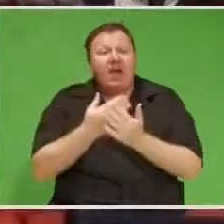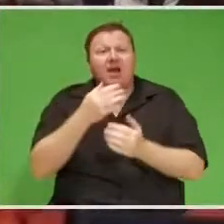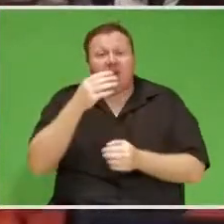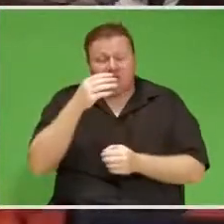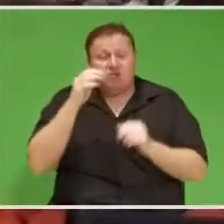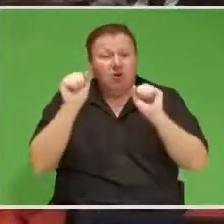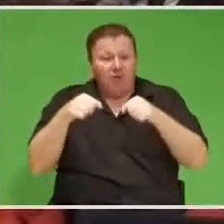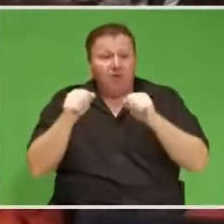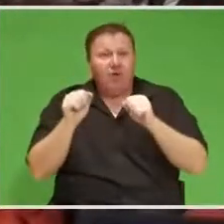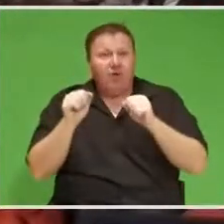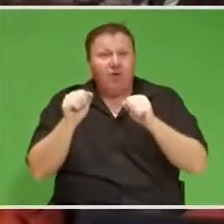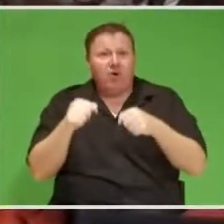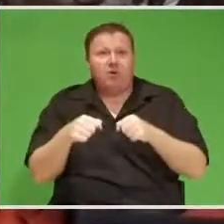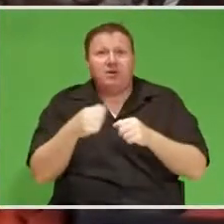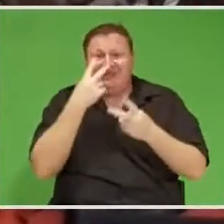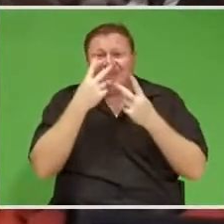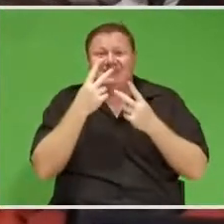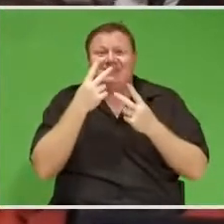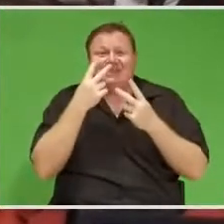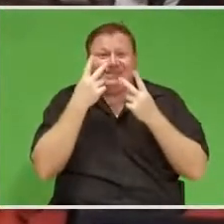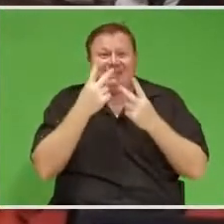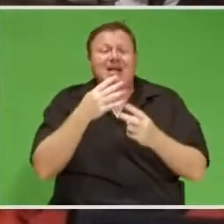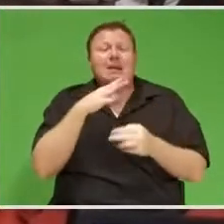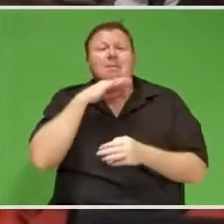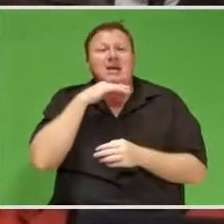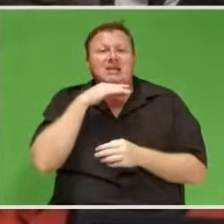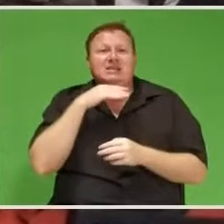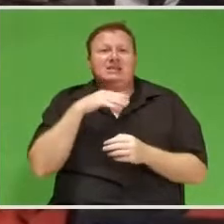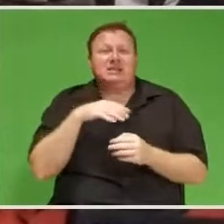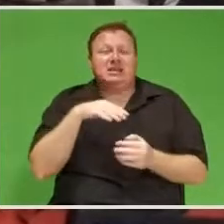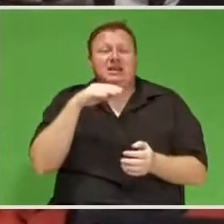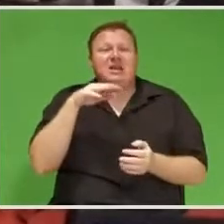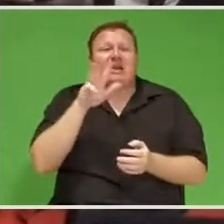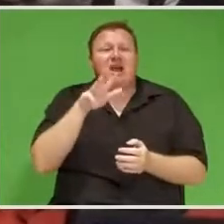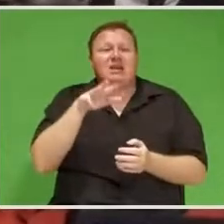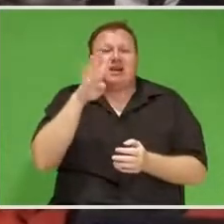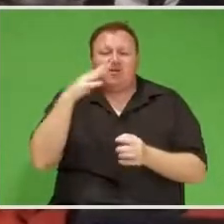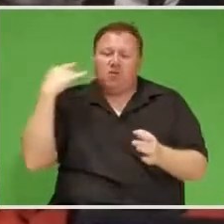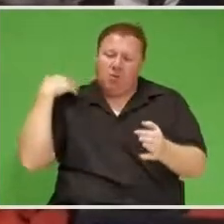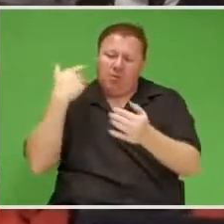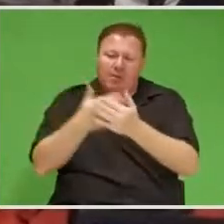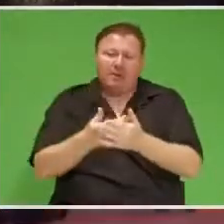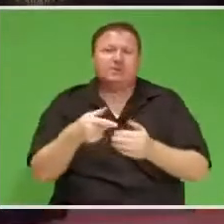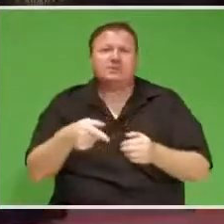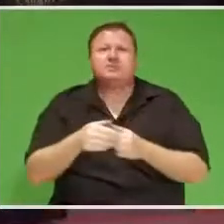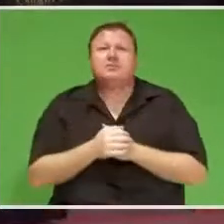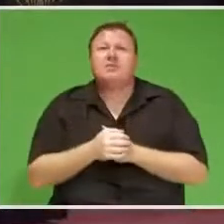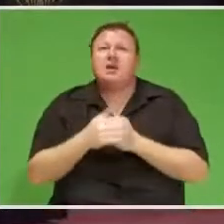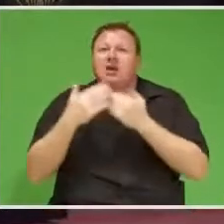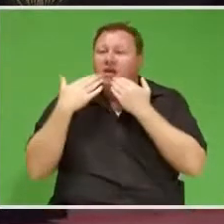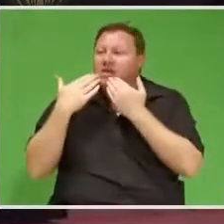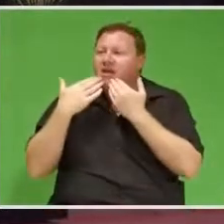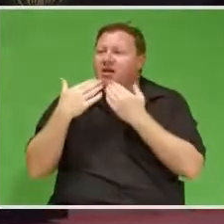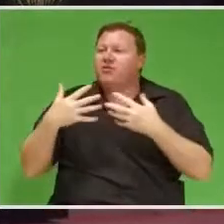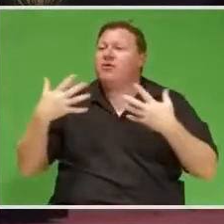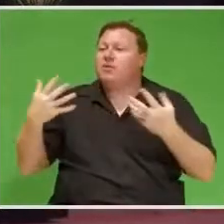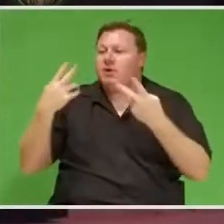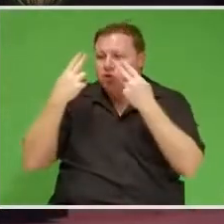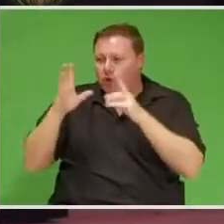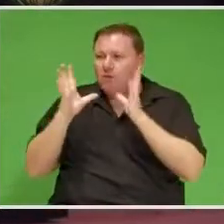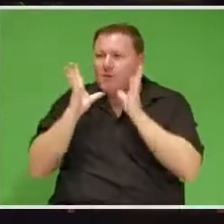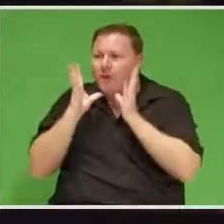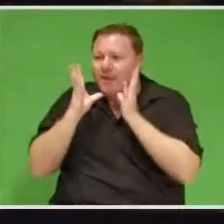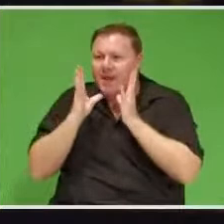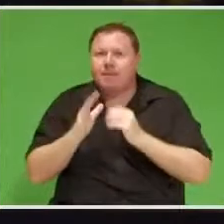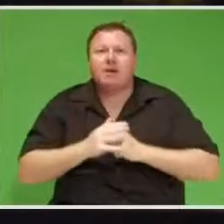have seen this mess with what is before us now. Thank you very much. Thank you very much, Honorable Malema.